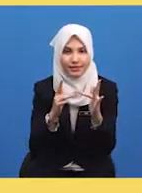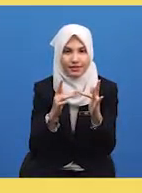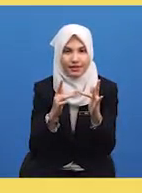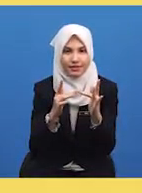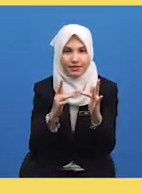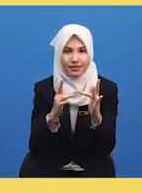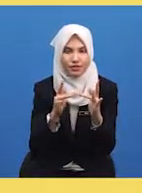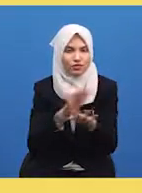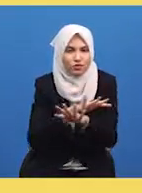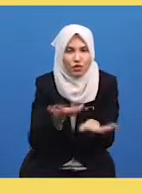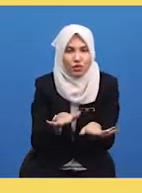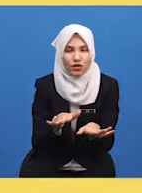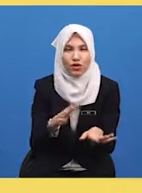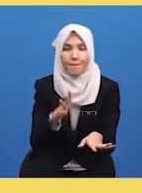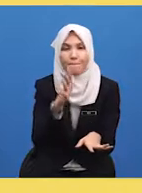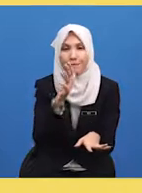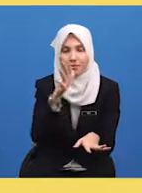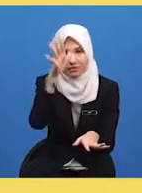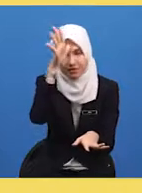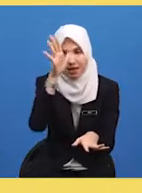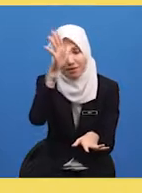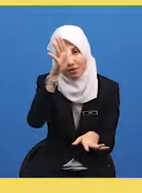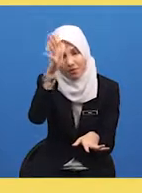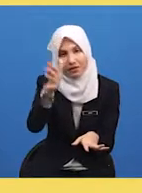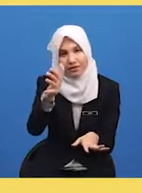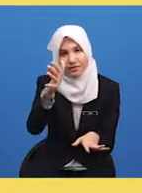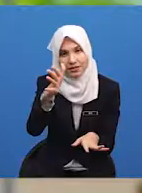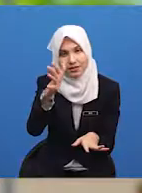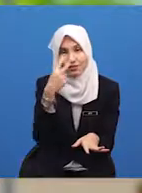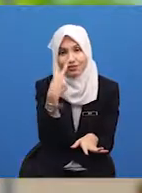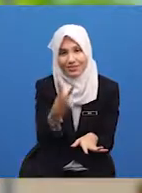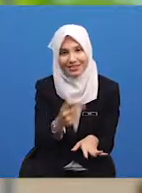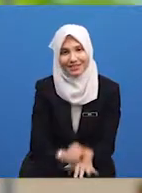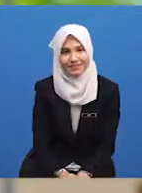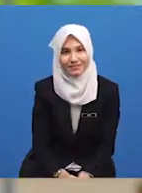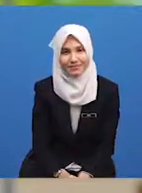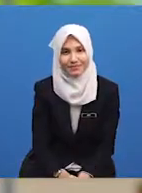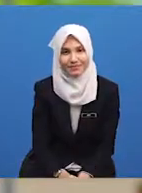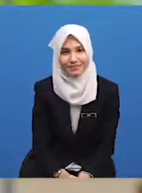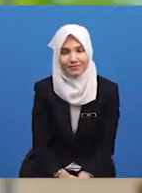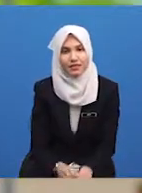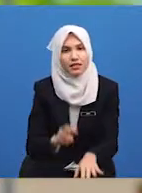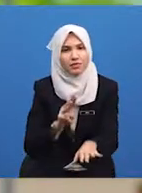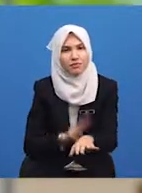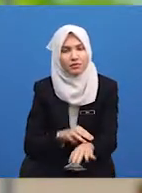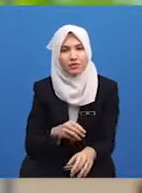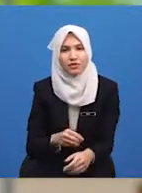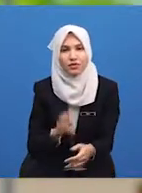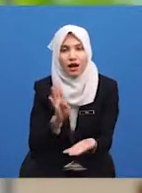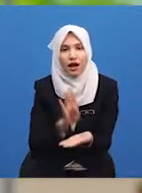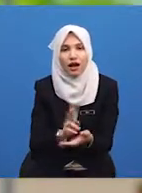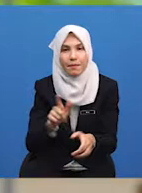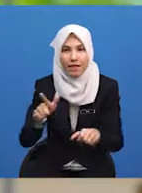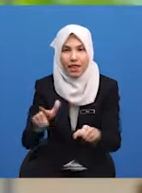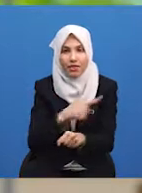mom, your dad, or your grandmother to see. The moment you upload a video or a